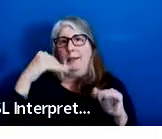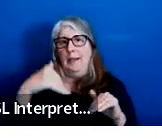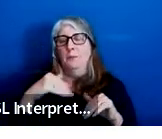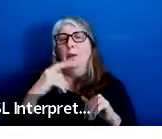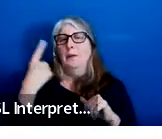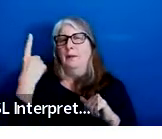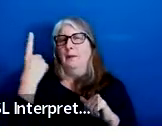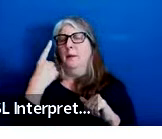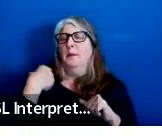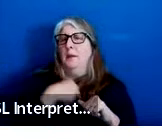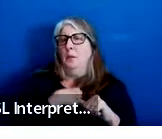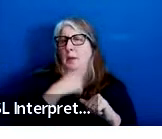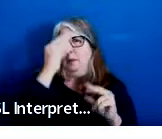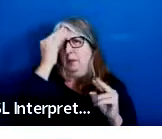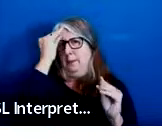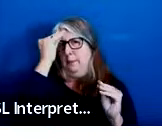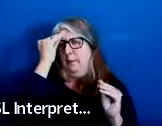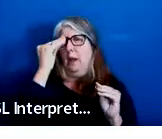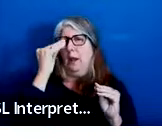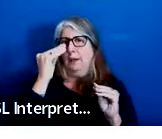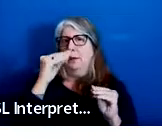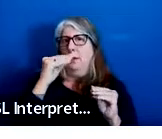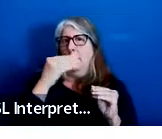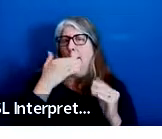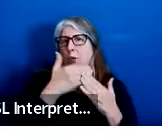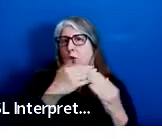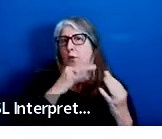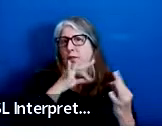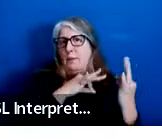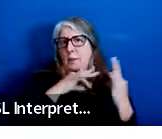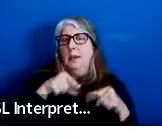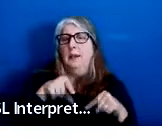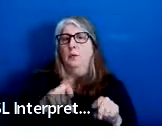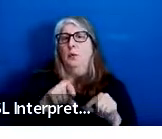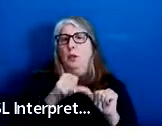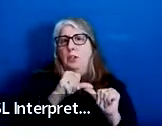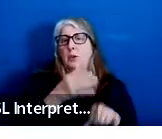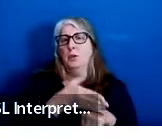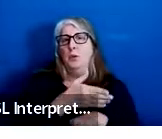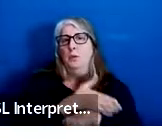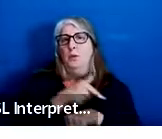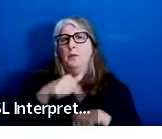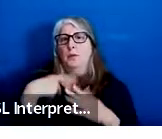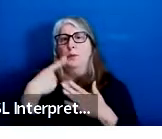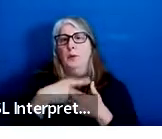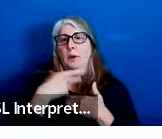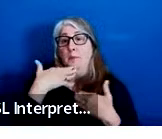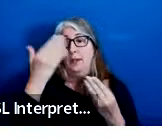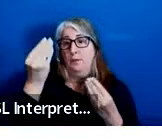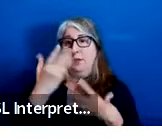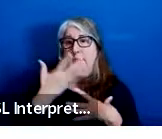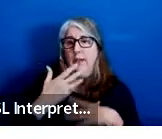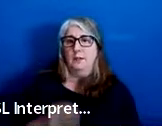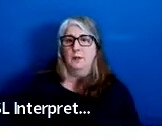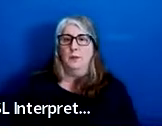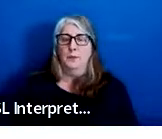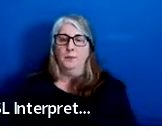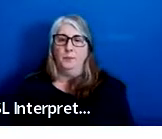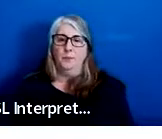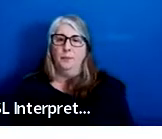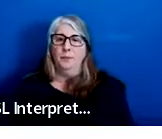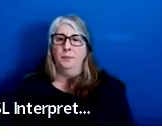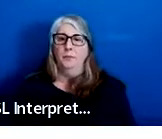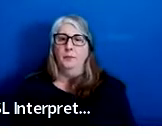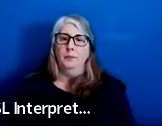something that we will keep in mind as feedback as we are continuing to improve the program. Thank you for letting us know. Let's see what else we